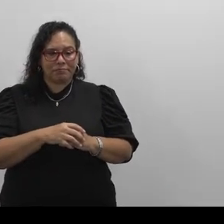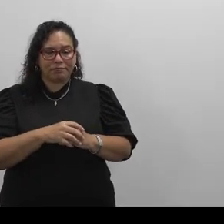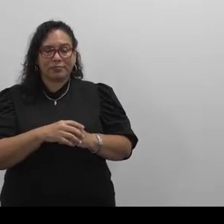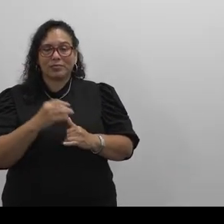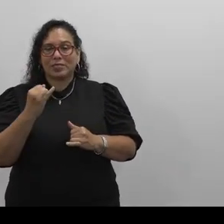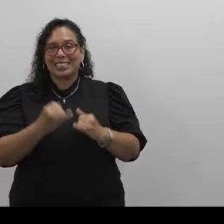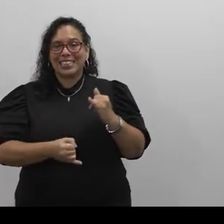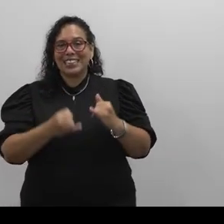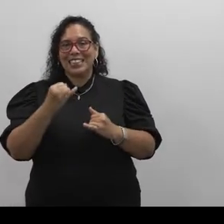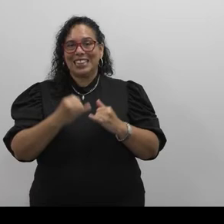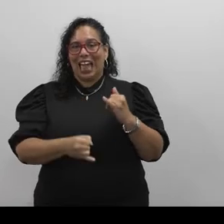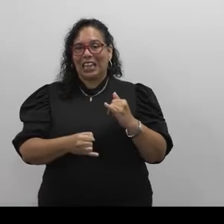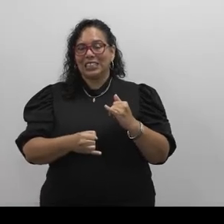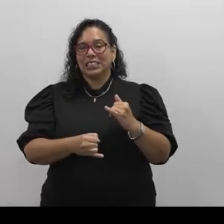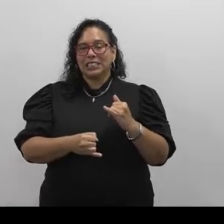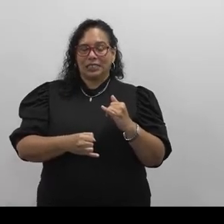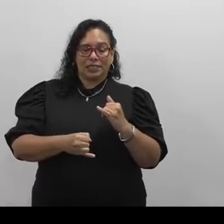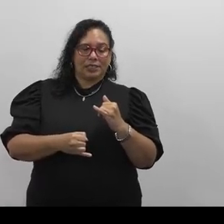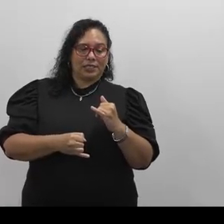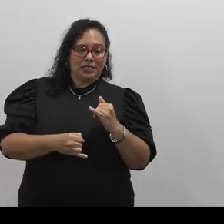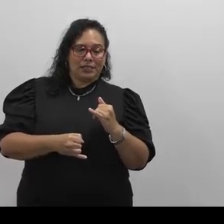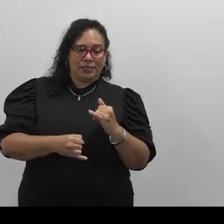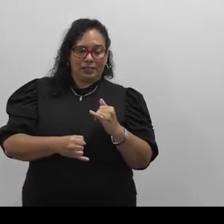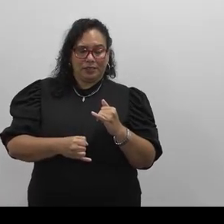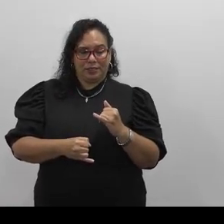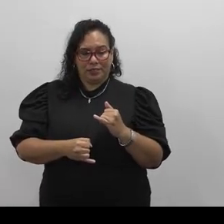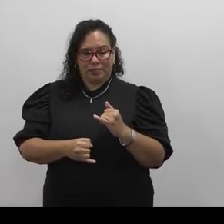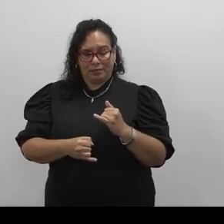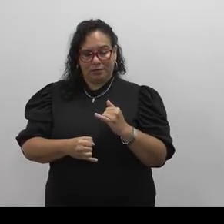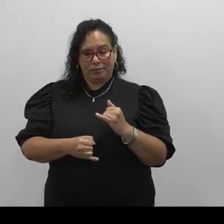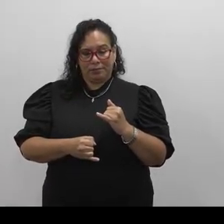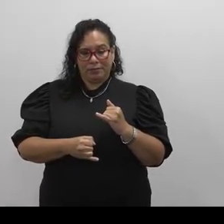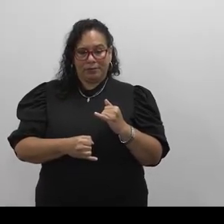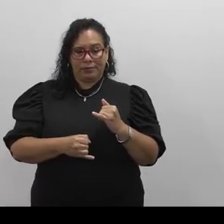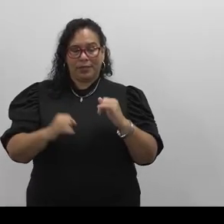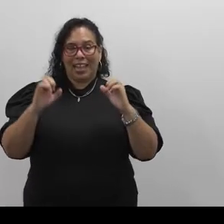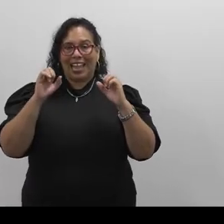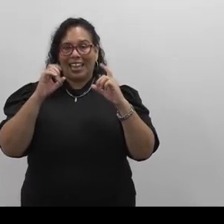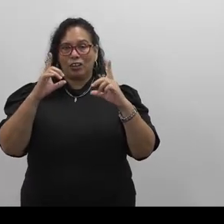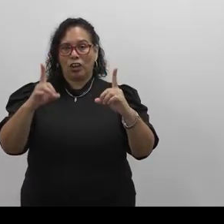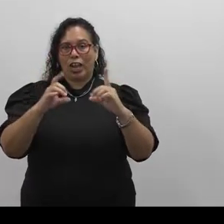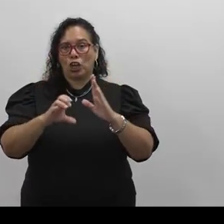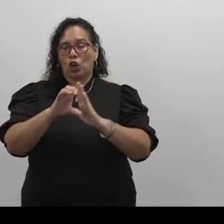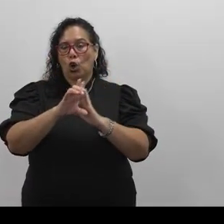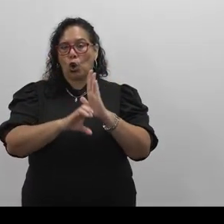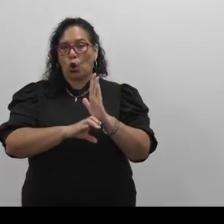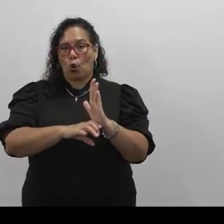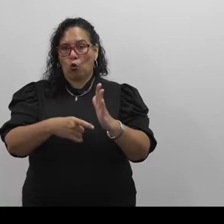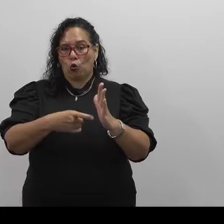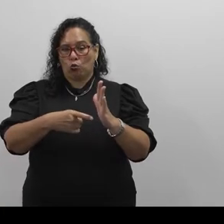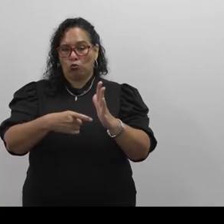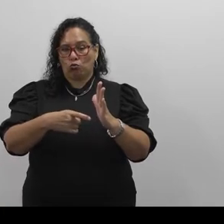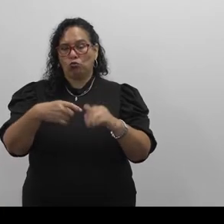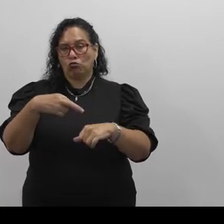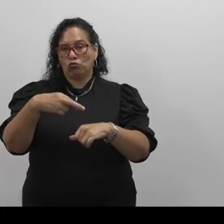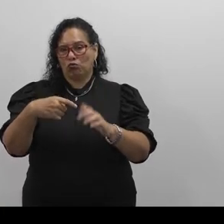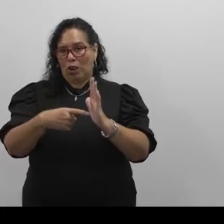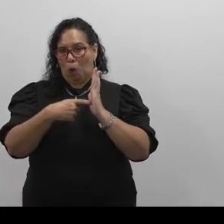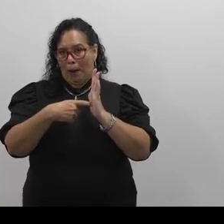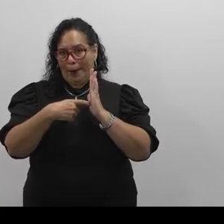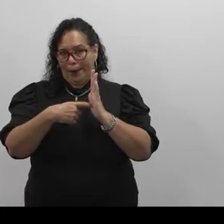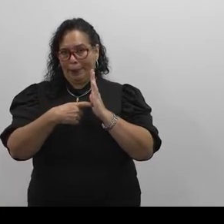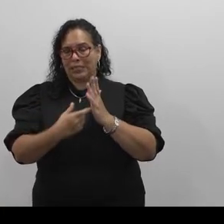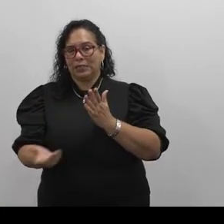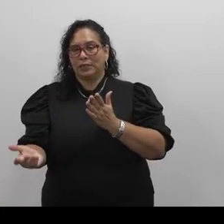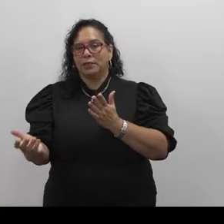Last but not least, and then I'll field questions on this particular topic as well, just some of the major highlights in terms of the ed code references. And these are going to be,